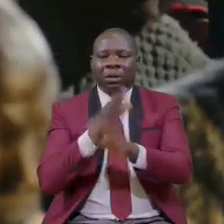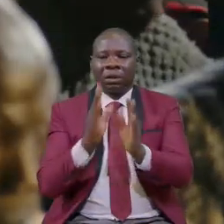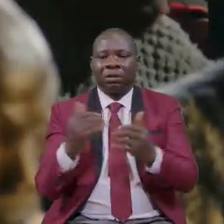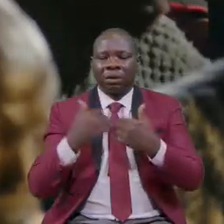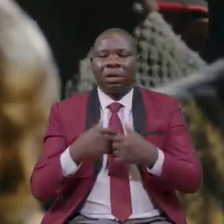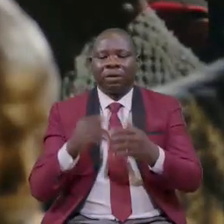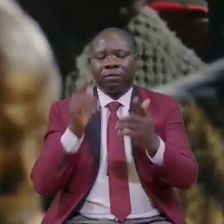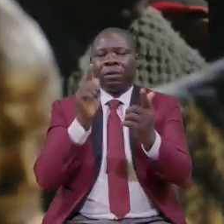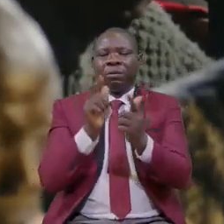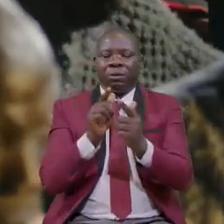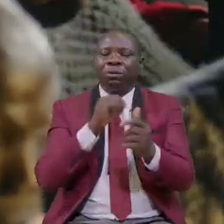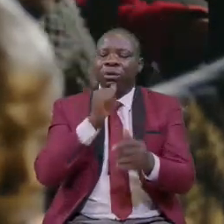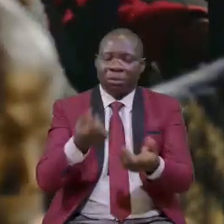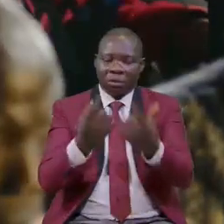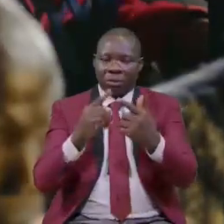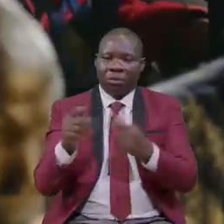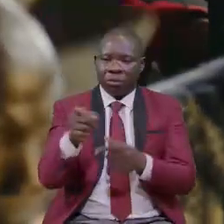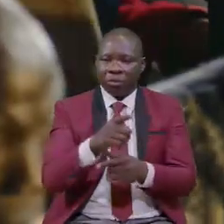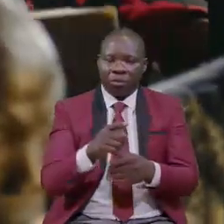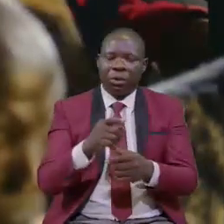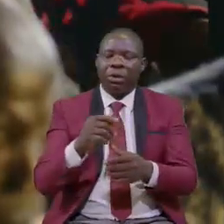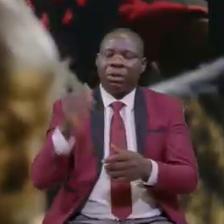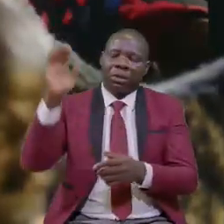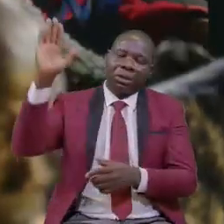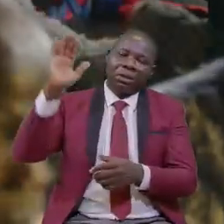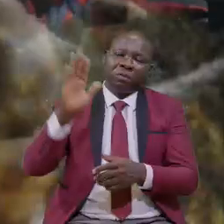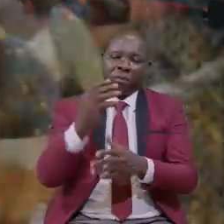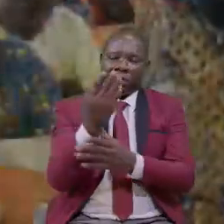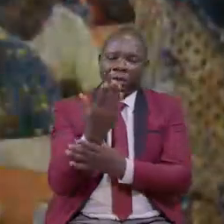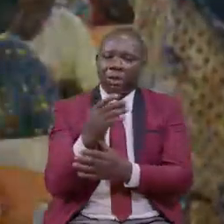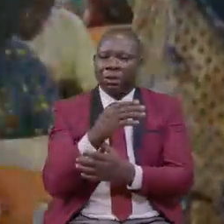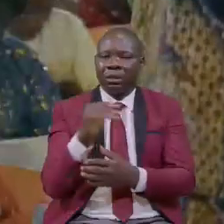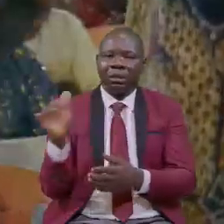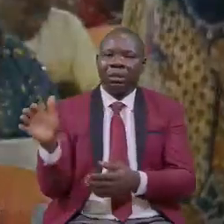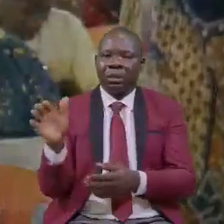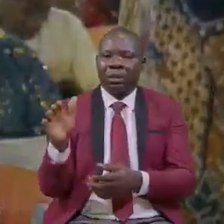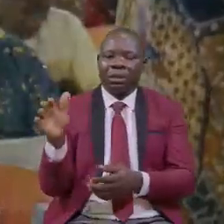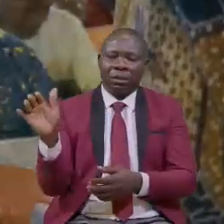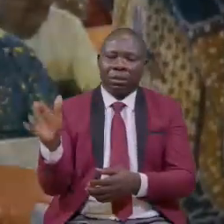hands. They'll come to you and beckon on the counselors.